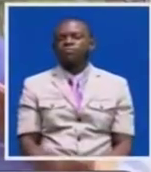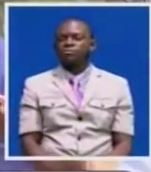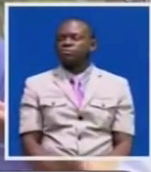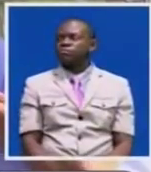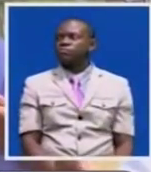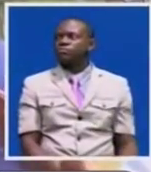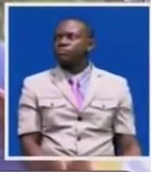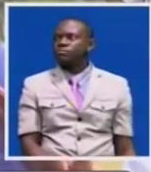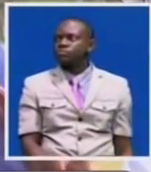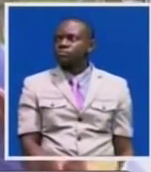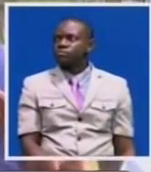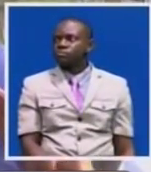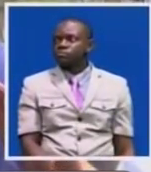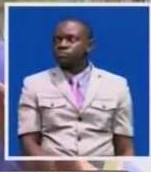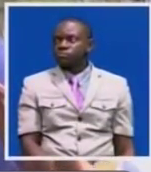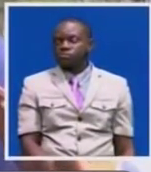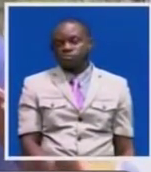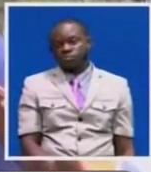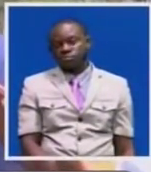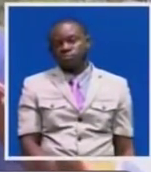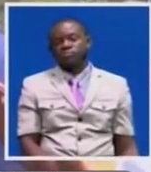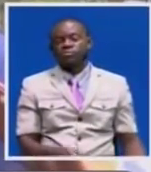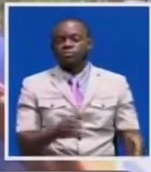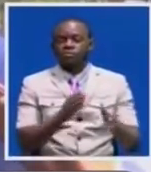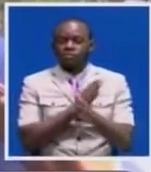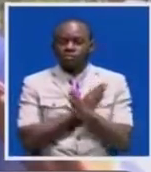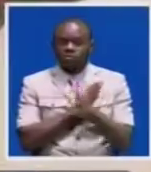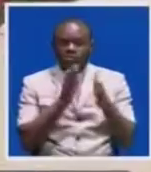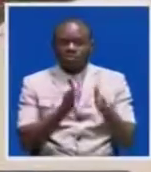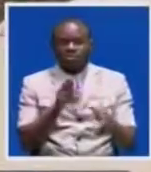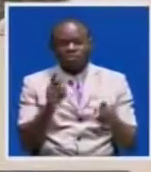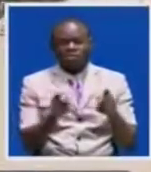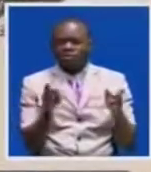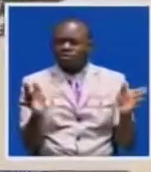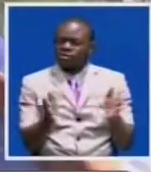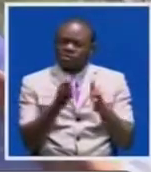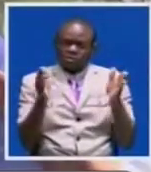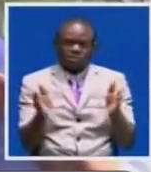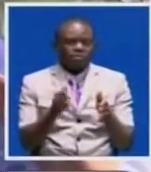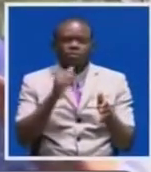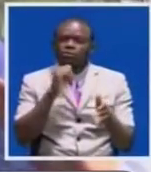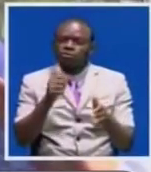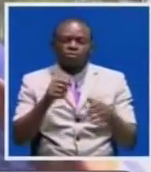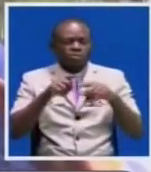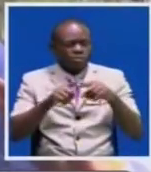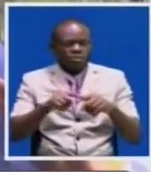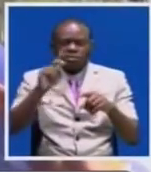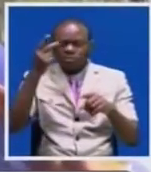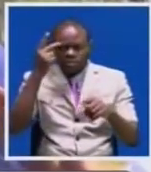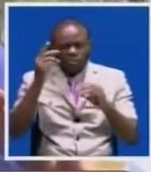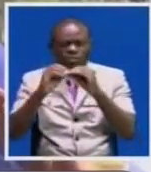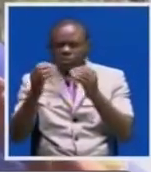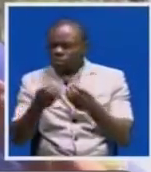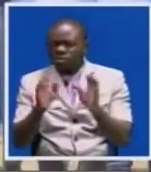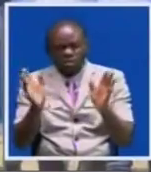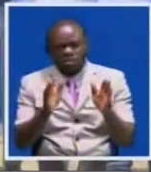As Zambia, regardless of political party, to come together and to work together, to bring ideas together so that we can